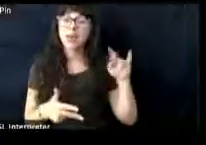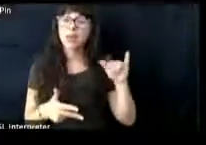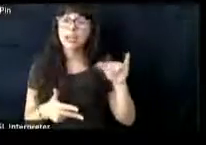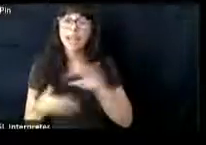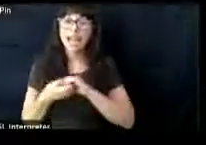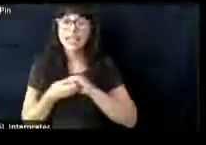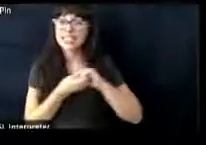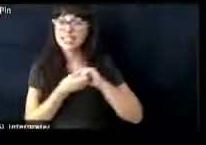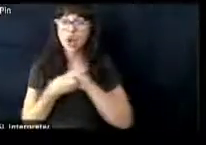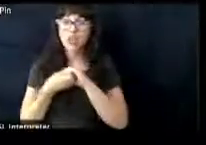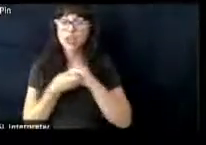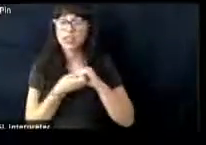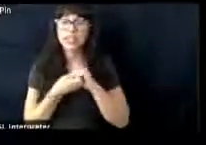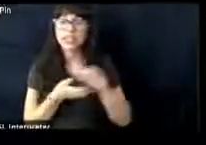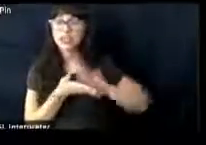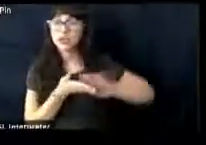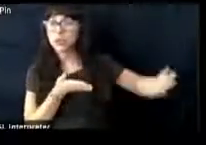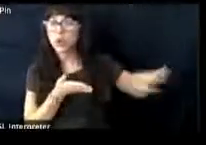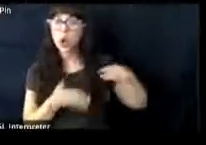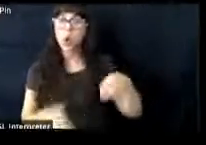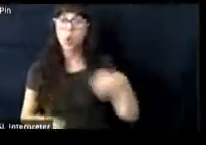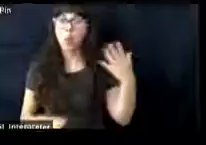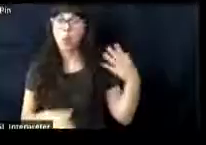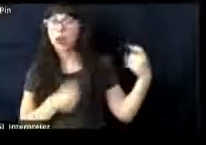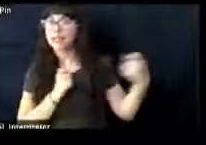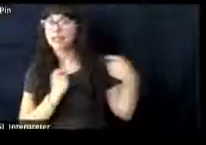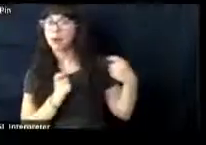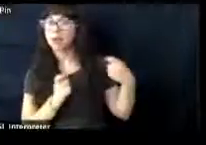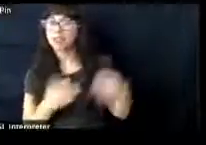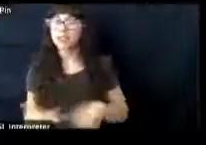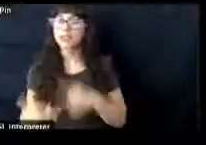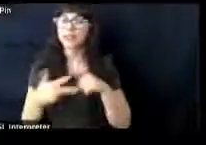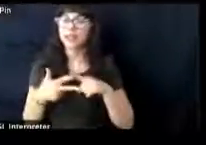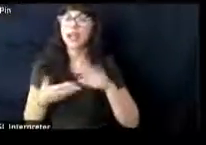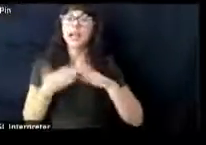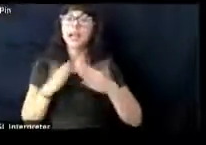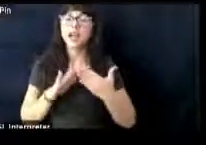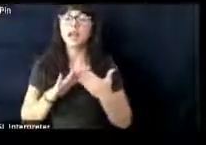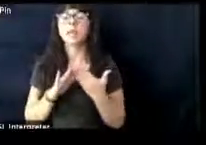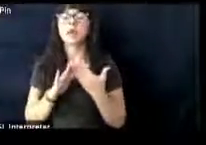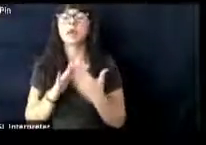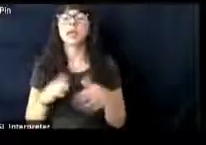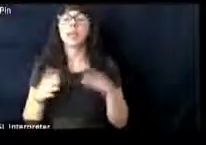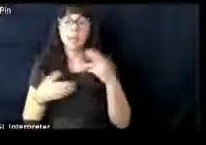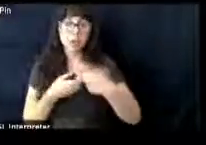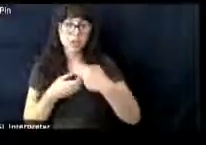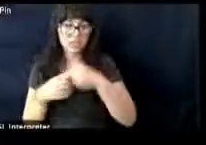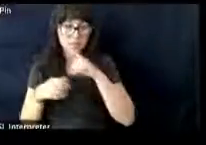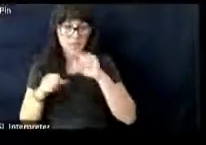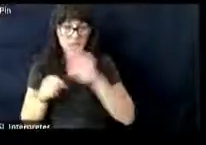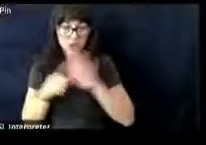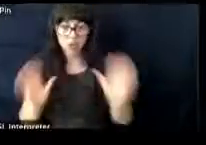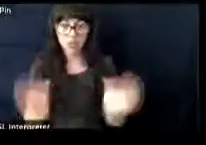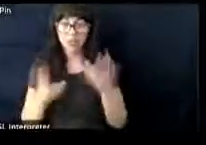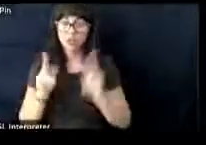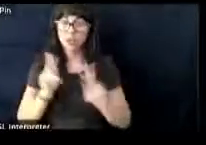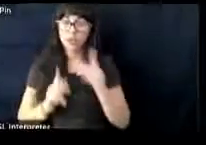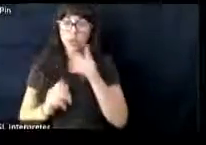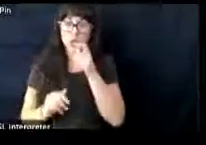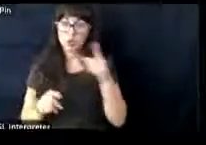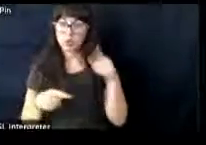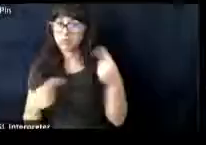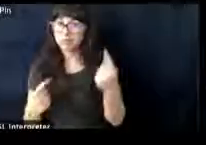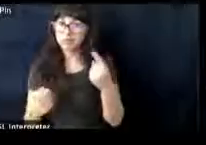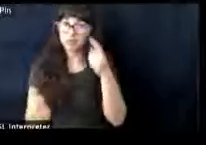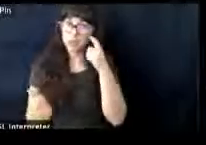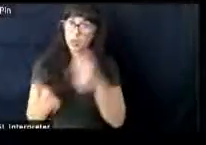to dismantle white supremacy. The second being community participation, ensuring that we are lifting up the voices of the folks who have been traditionally not